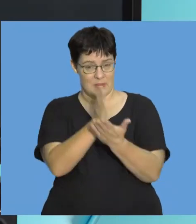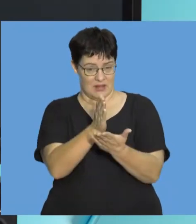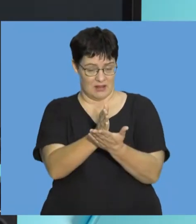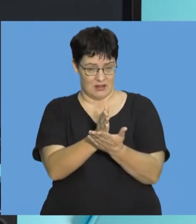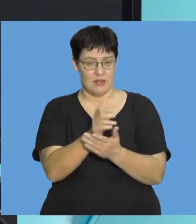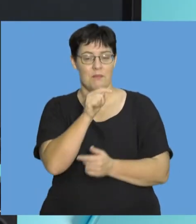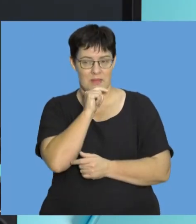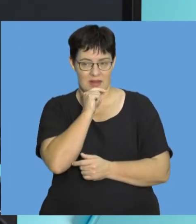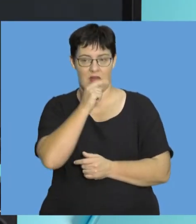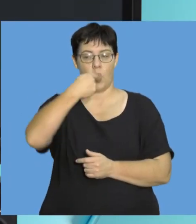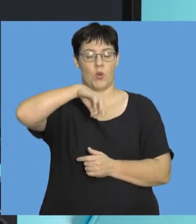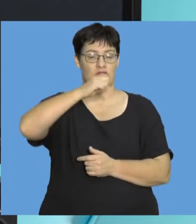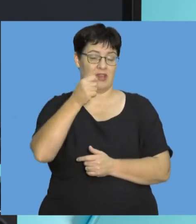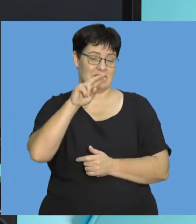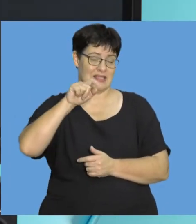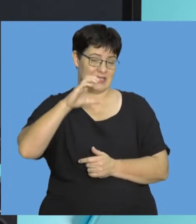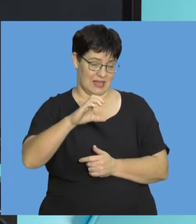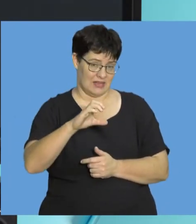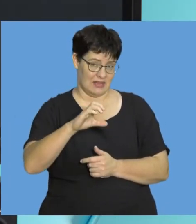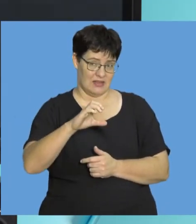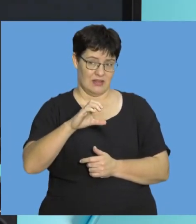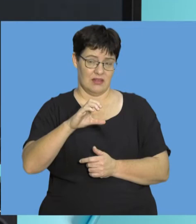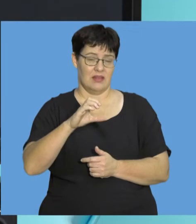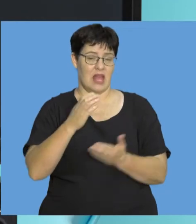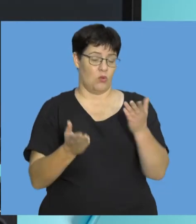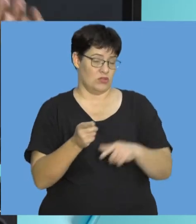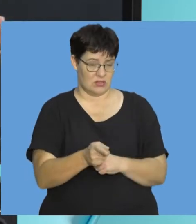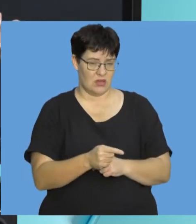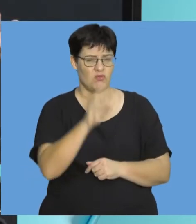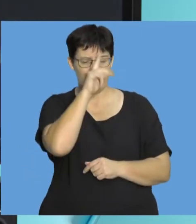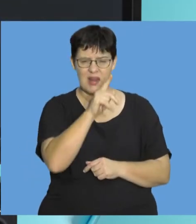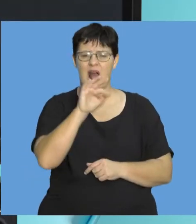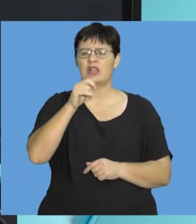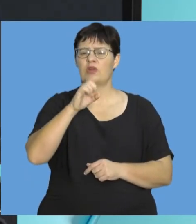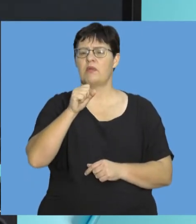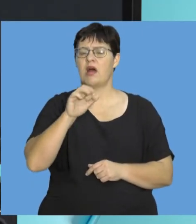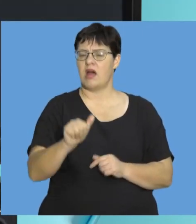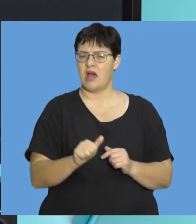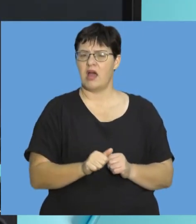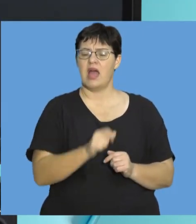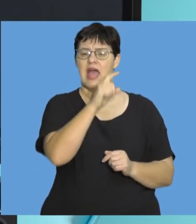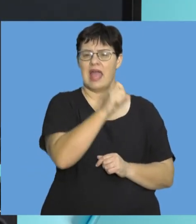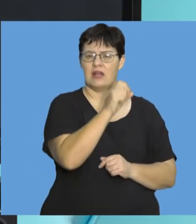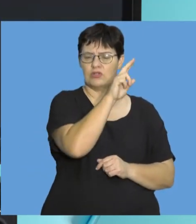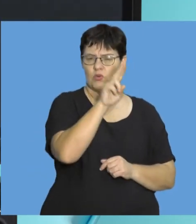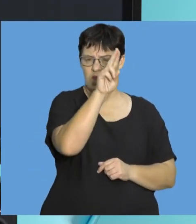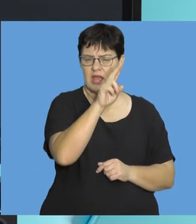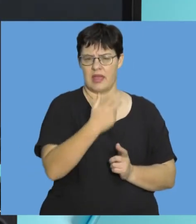Then that's a quadratic equation. Why am I saying this? Remember, just from algebra, x squared